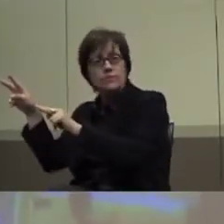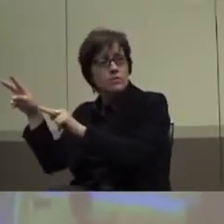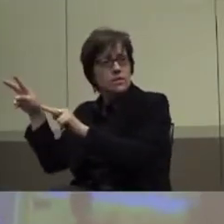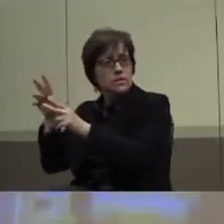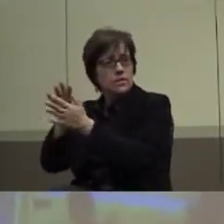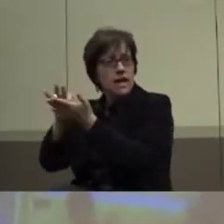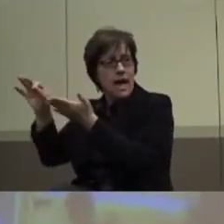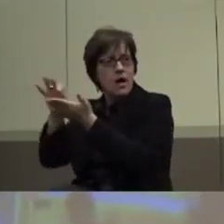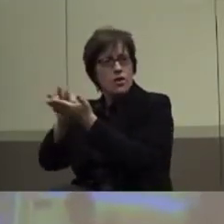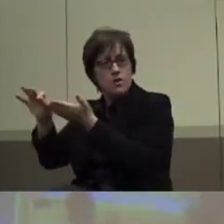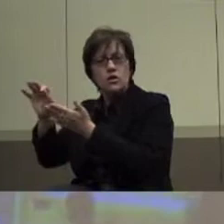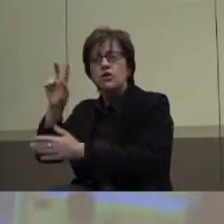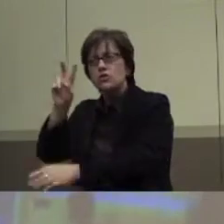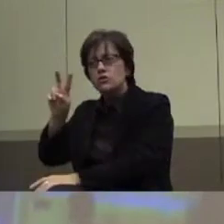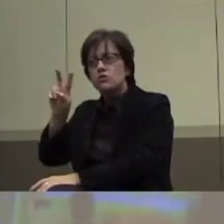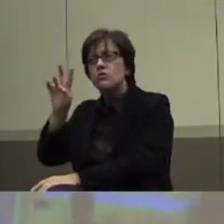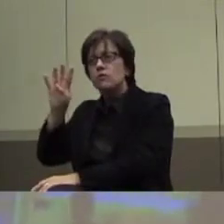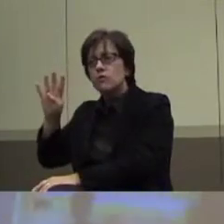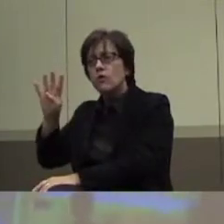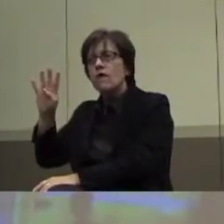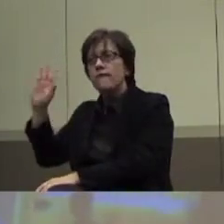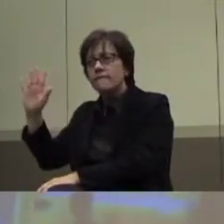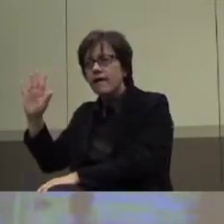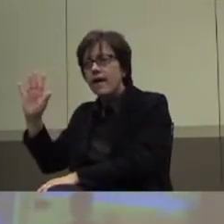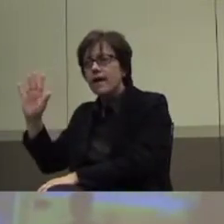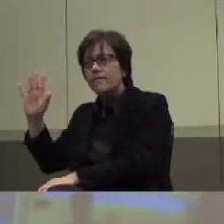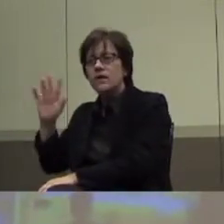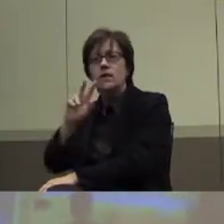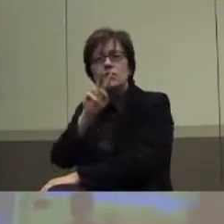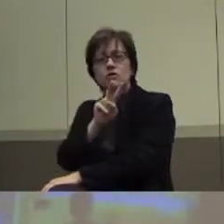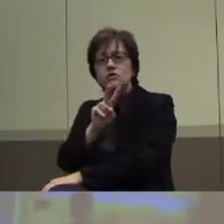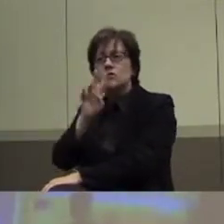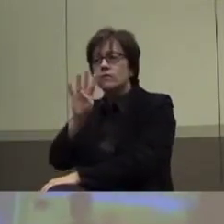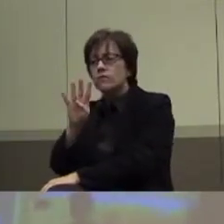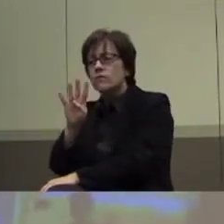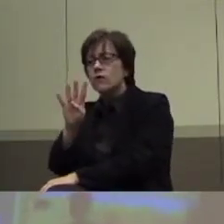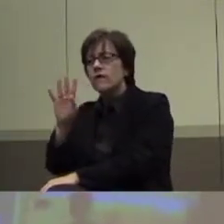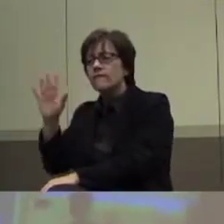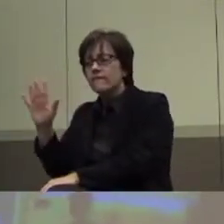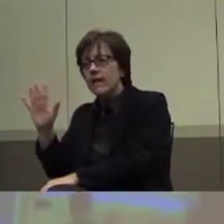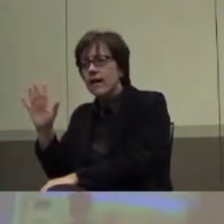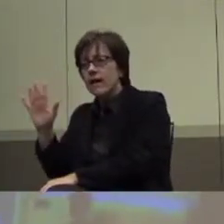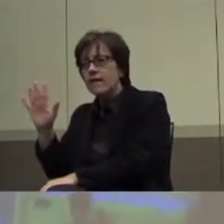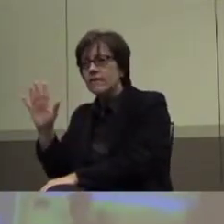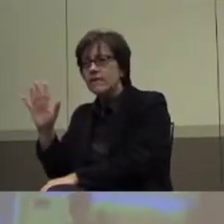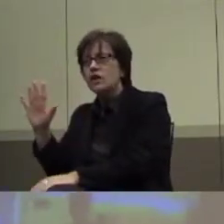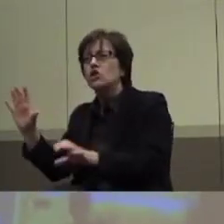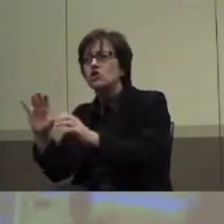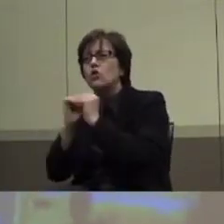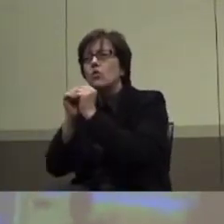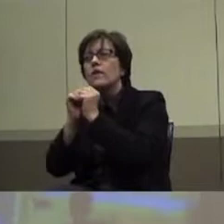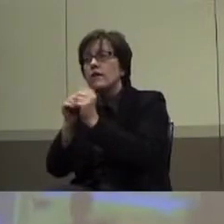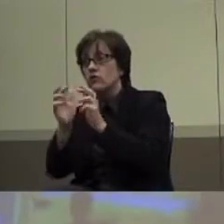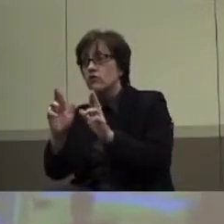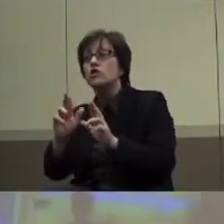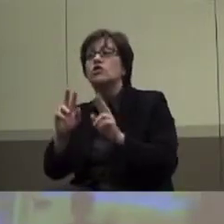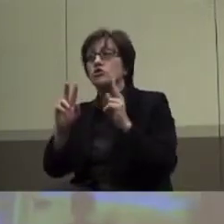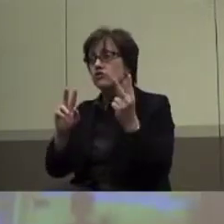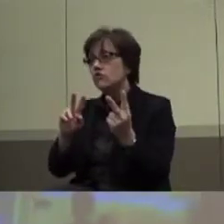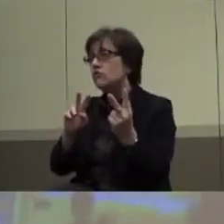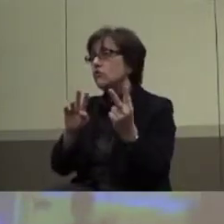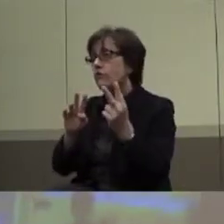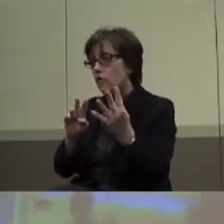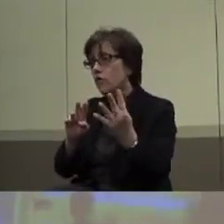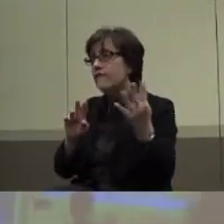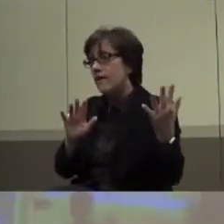5. Now, as of yesterday, we completed 5 days in the month of October. 5 plus 1